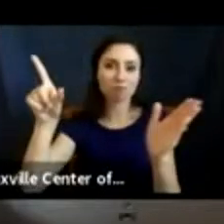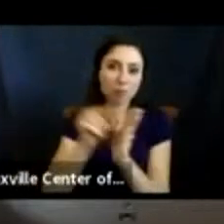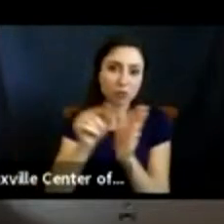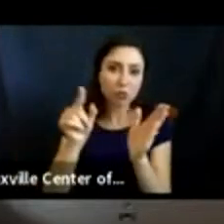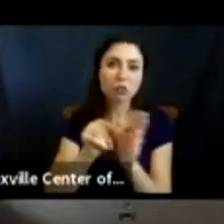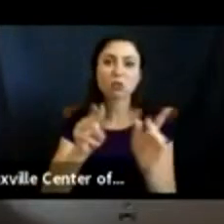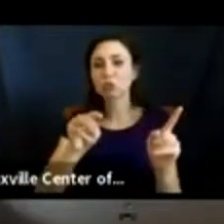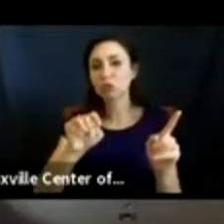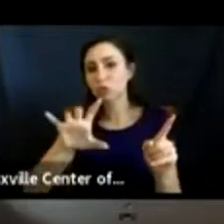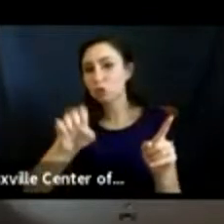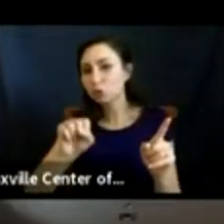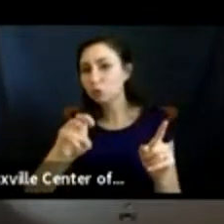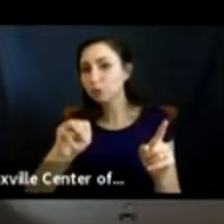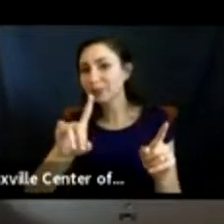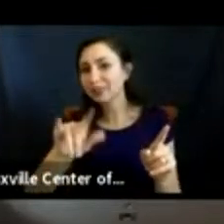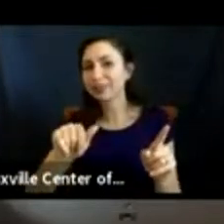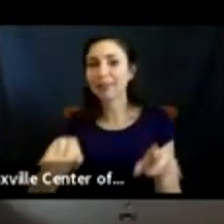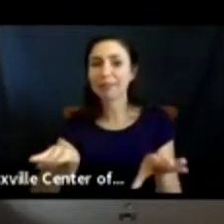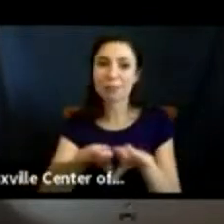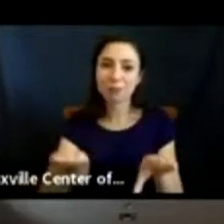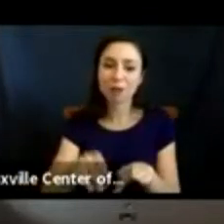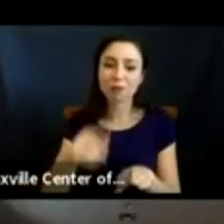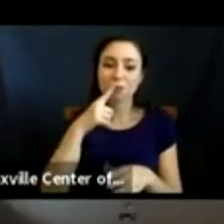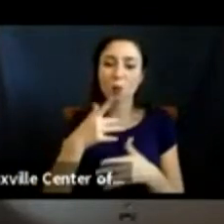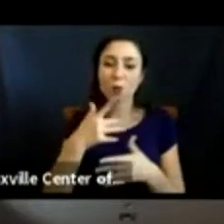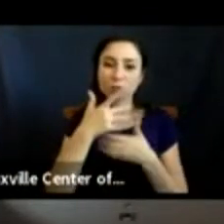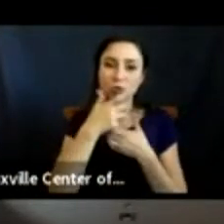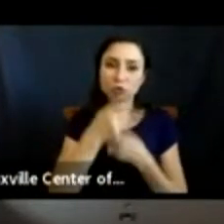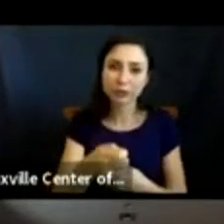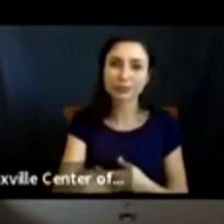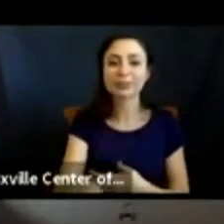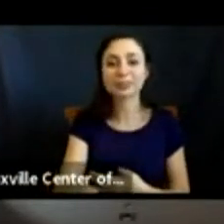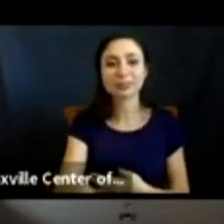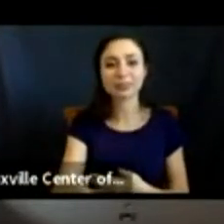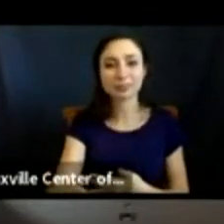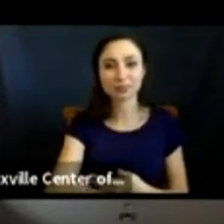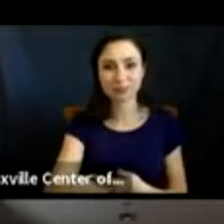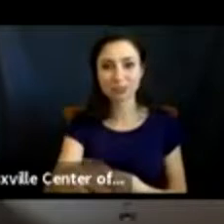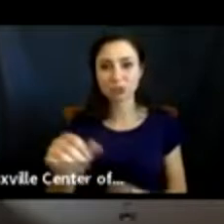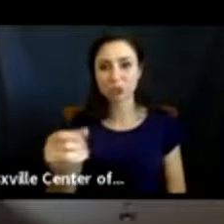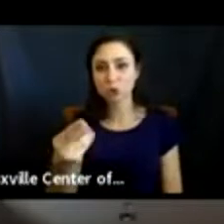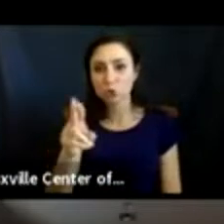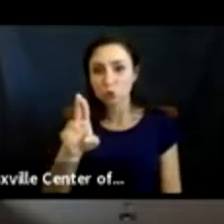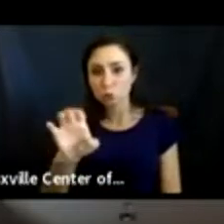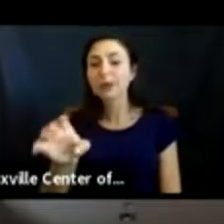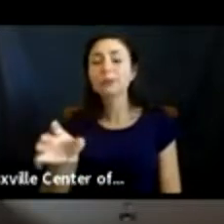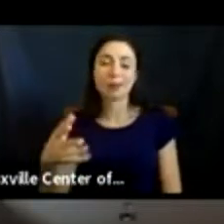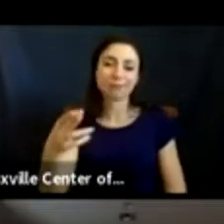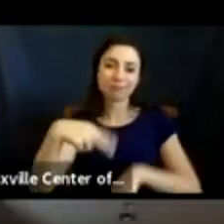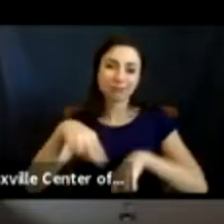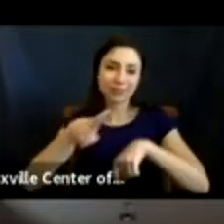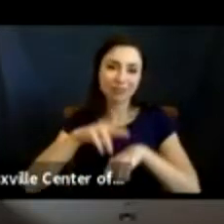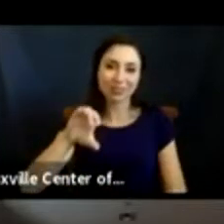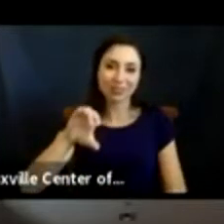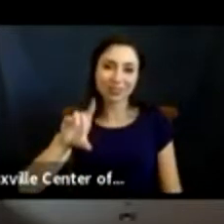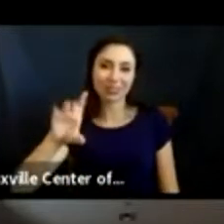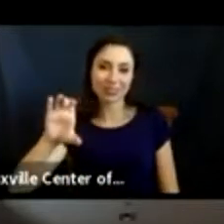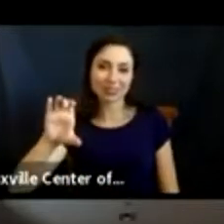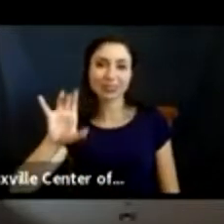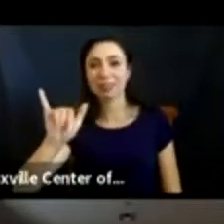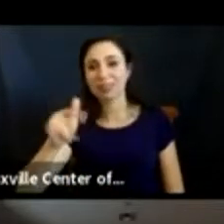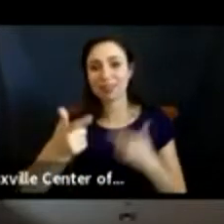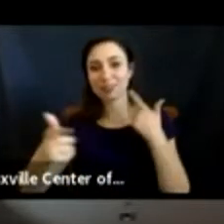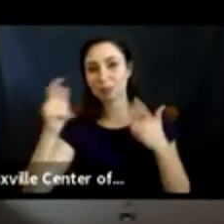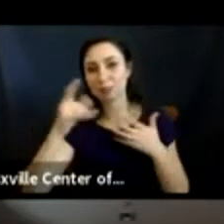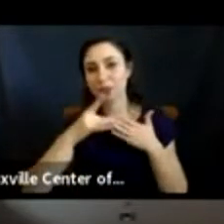in terms of trust as a trustworthy source. But definitely the CDC is very much the